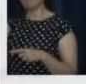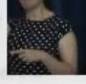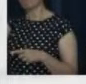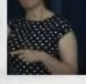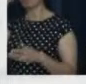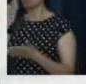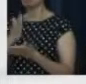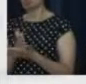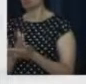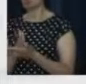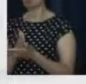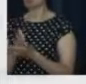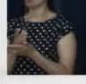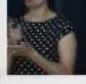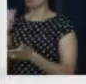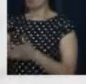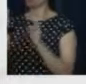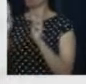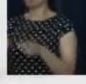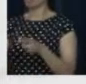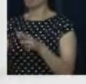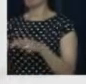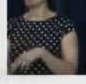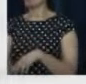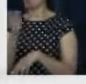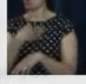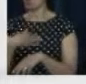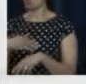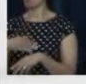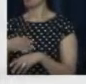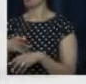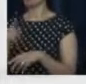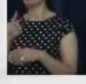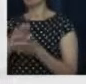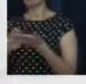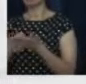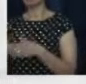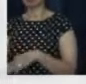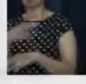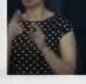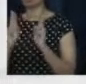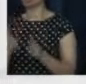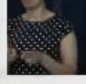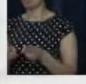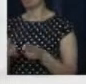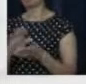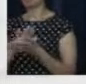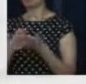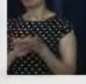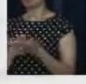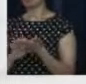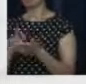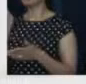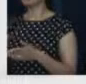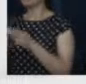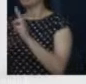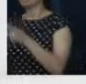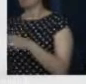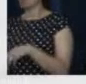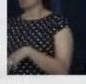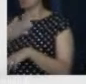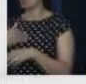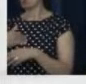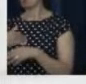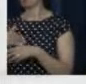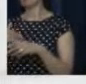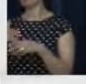all die. And he died for all that those who live should no longer live for themselves, but for him who died for them